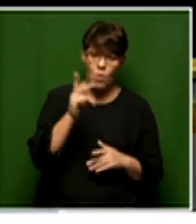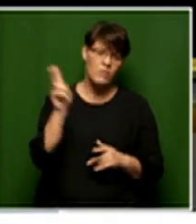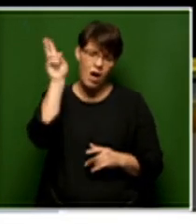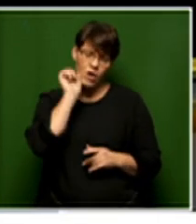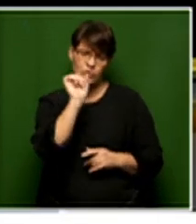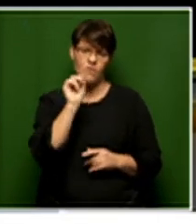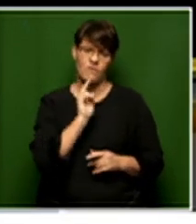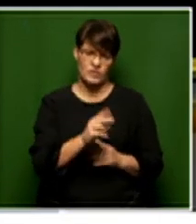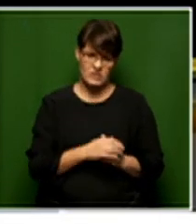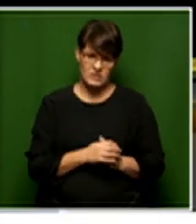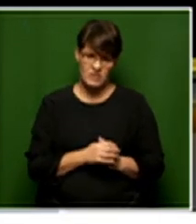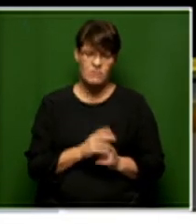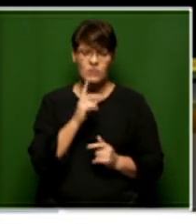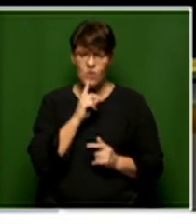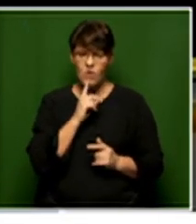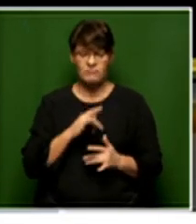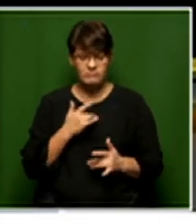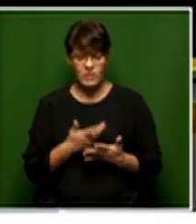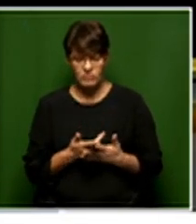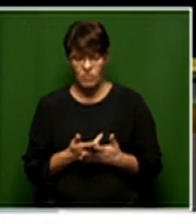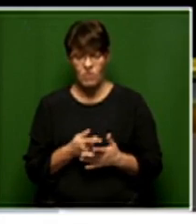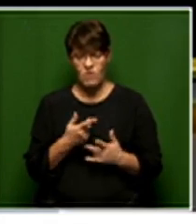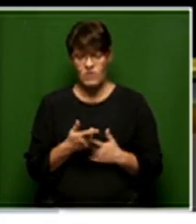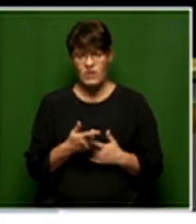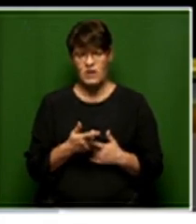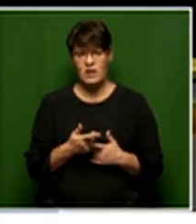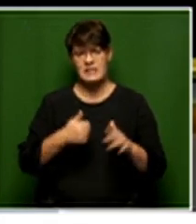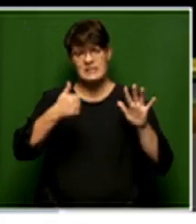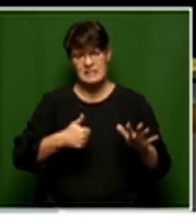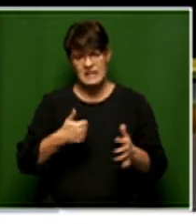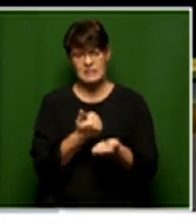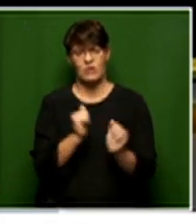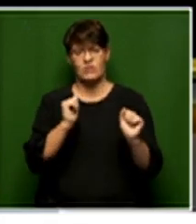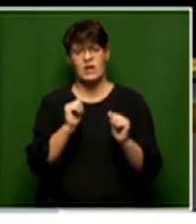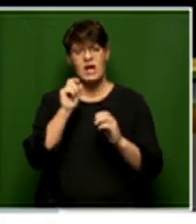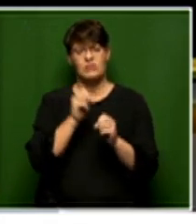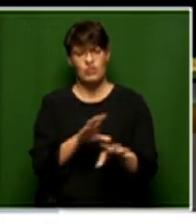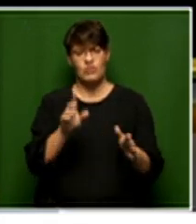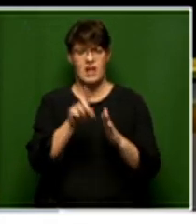voice heard. Do make your sentiments with regards to the 6th Democratic general election heard.